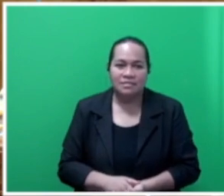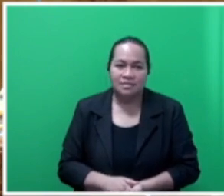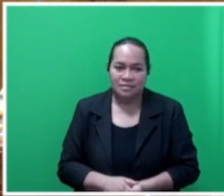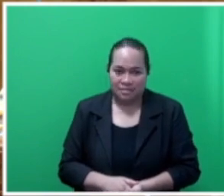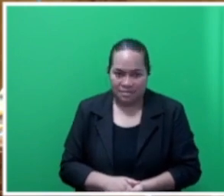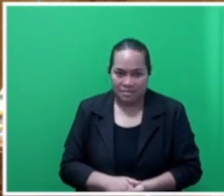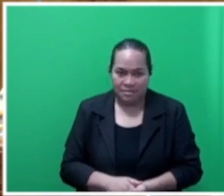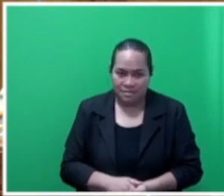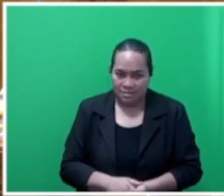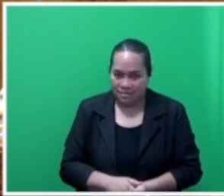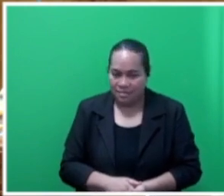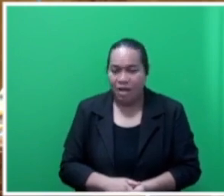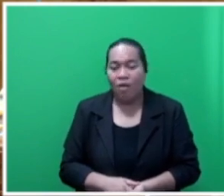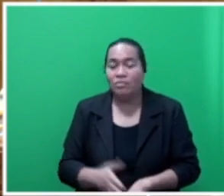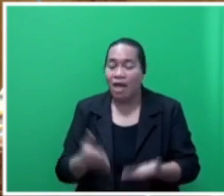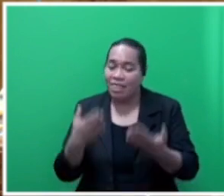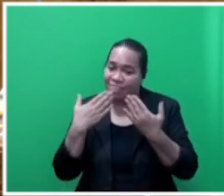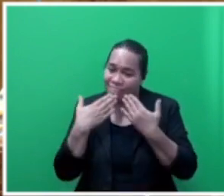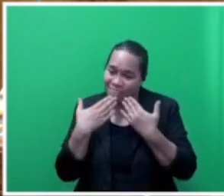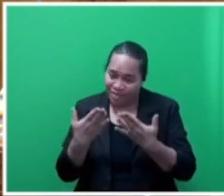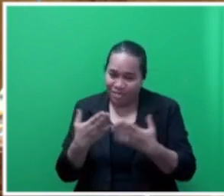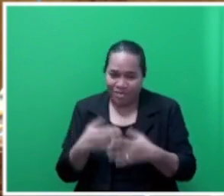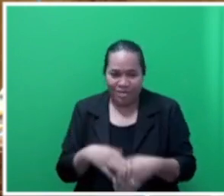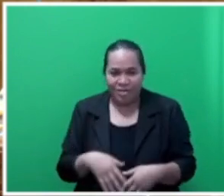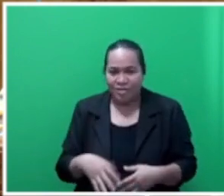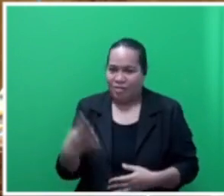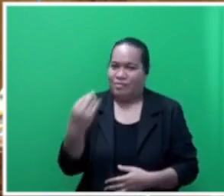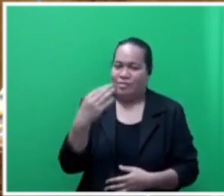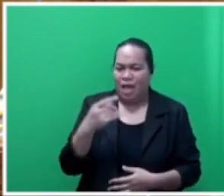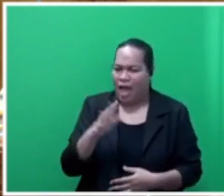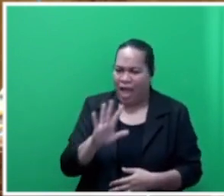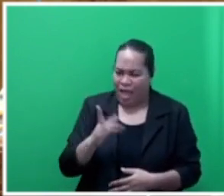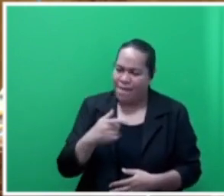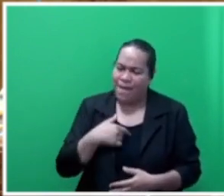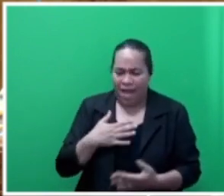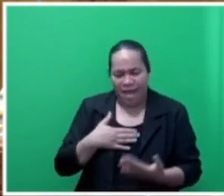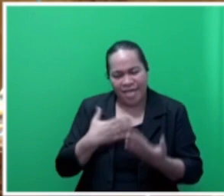Thank you. I'm thanking you, Honourable Minister.